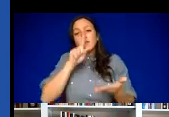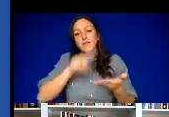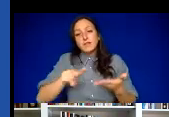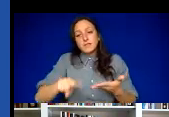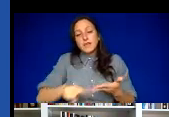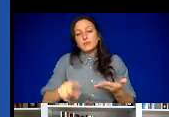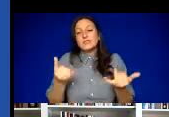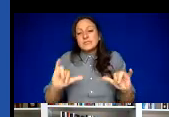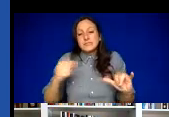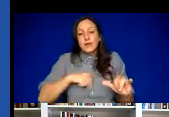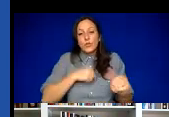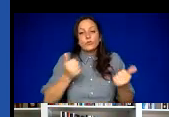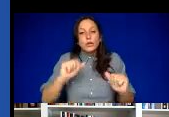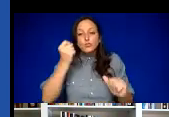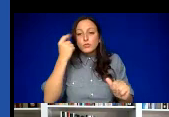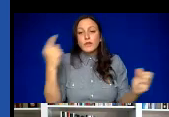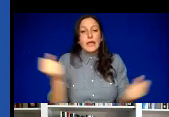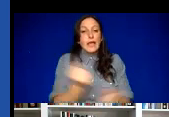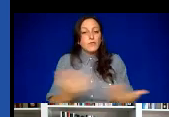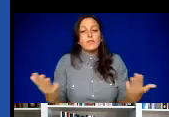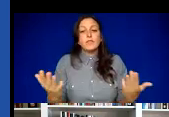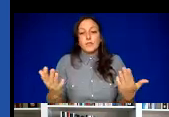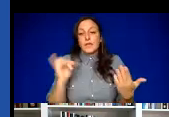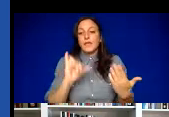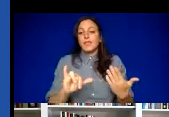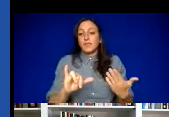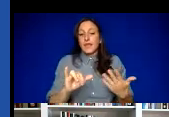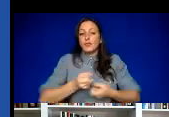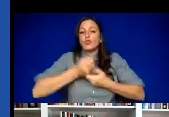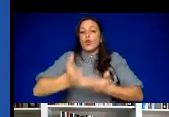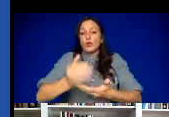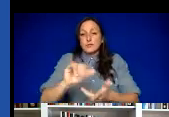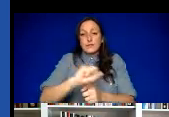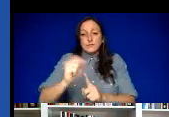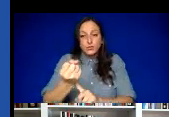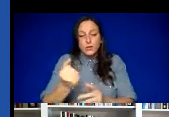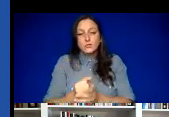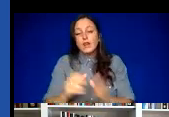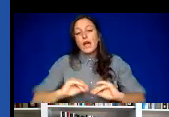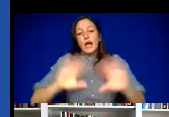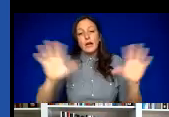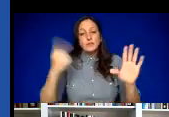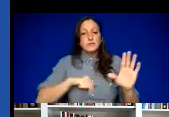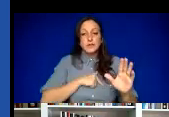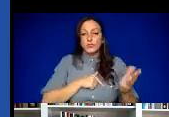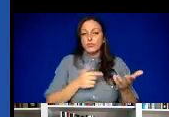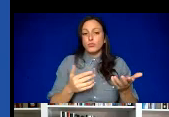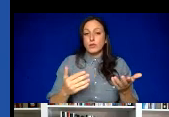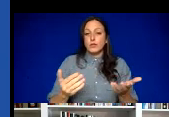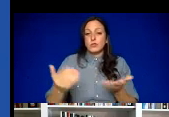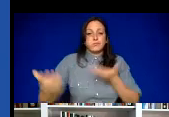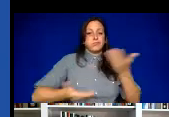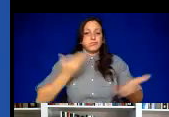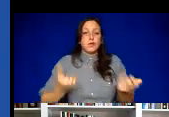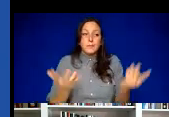to understand everything that led up to this moment. We're obviously onboarding a huge amount of